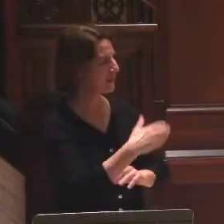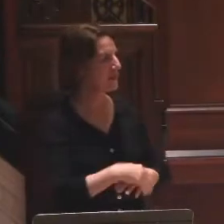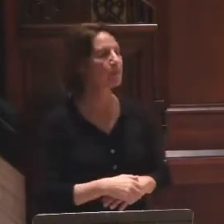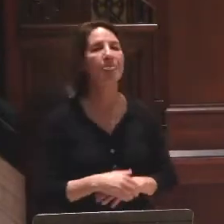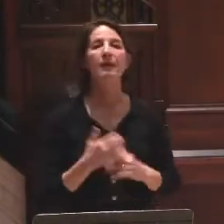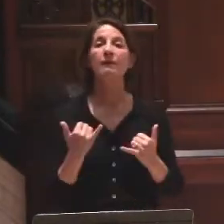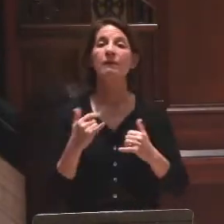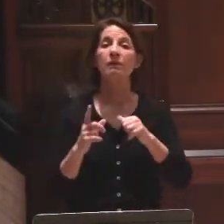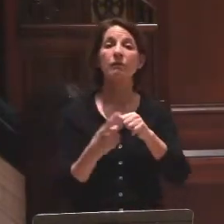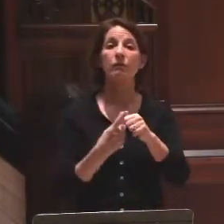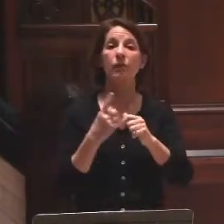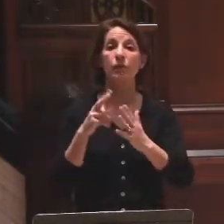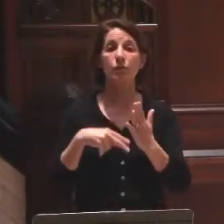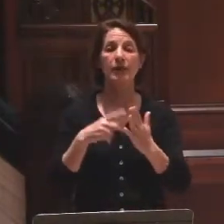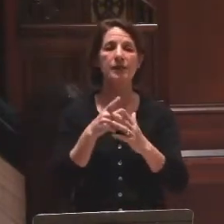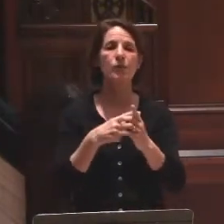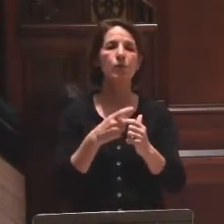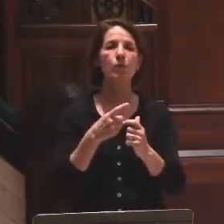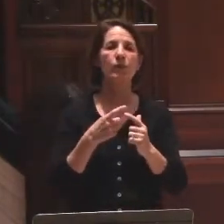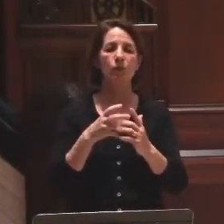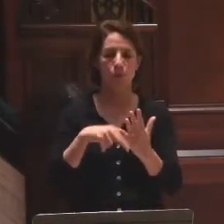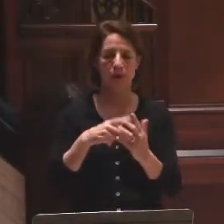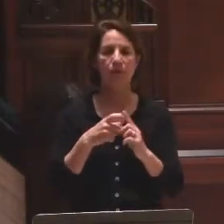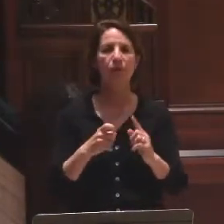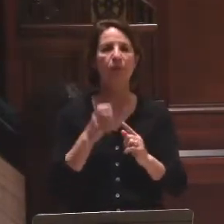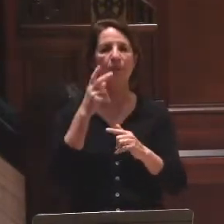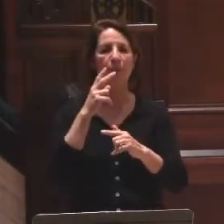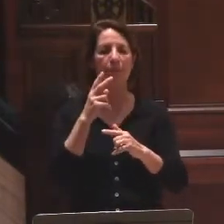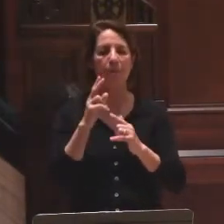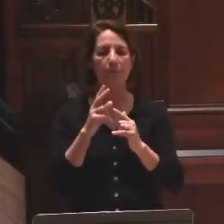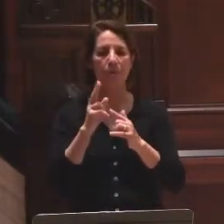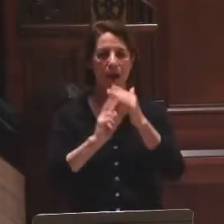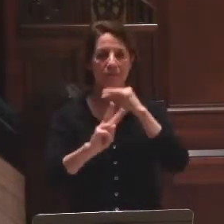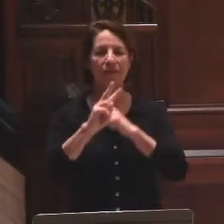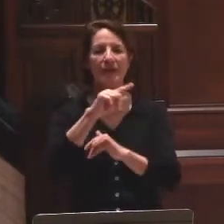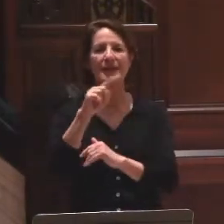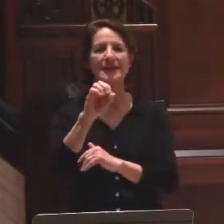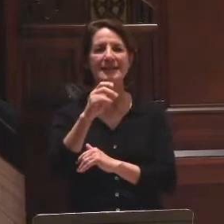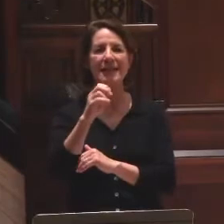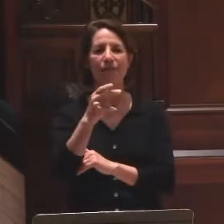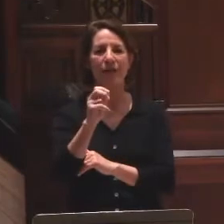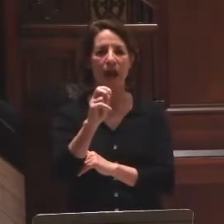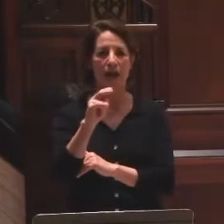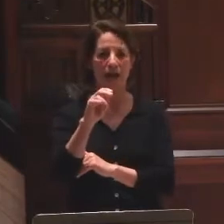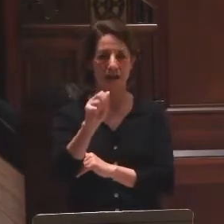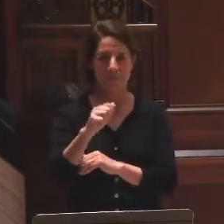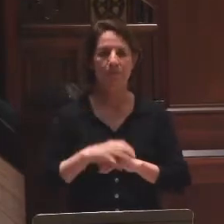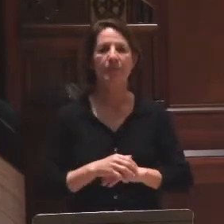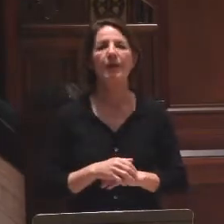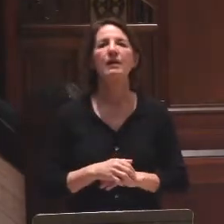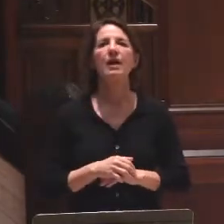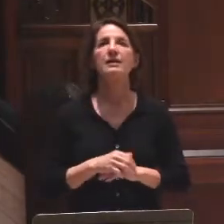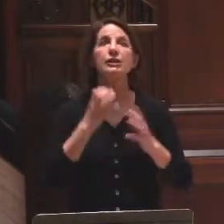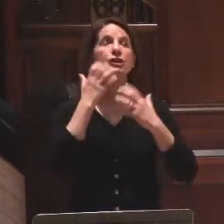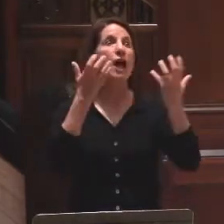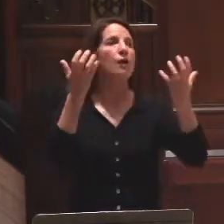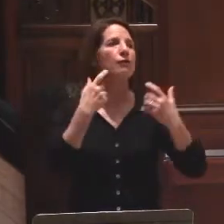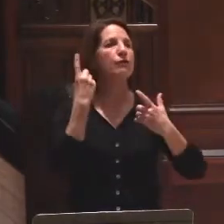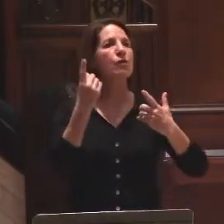Today's first reading is a reading from the book of the prophet Zephaniah. Shout for joy, O daughter